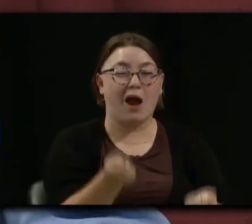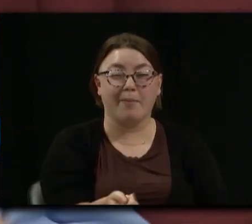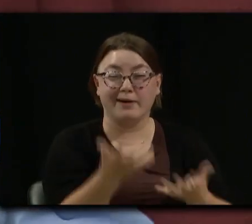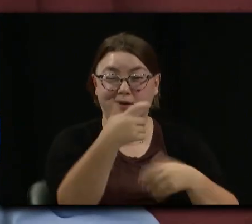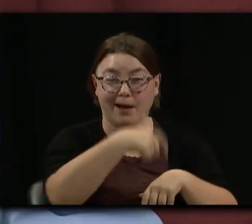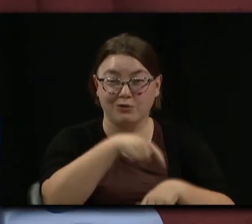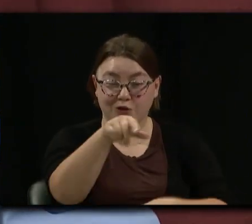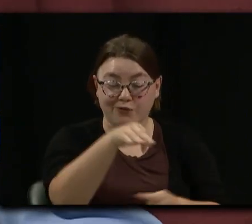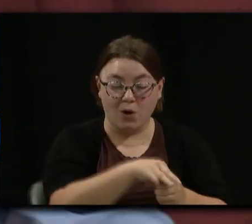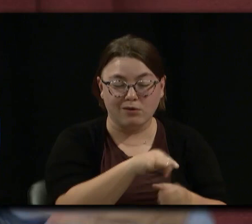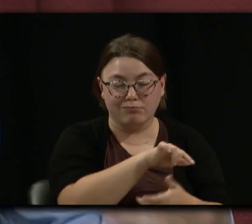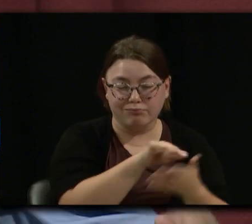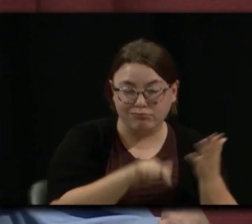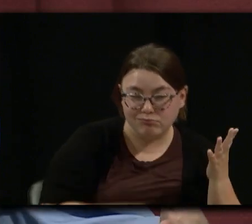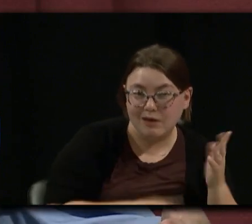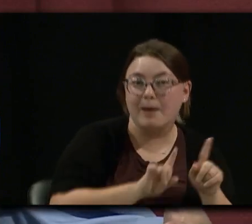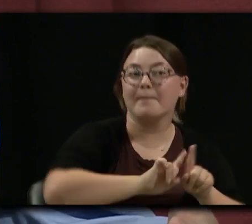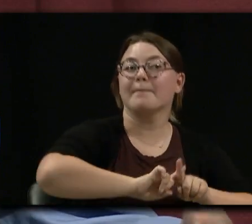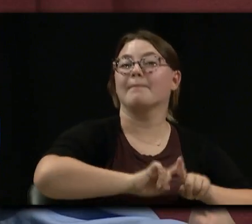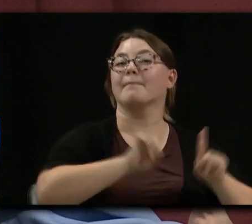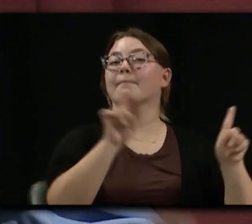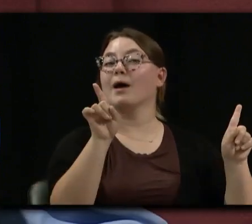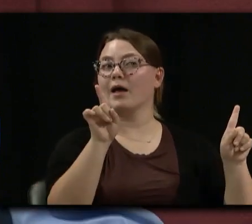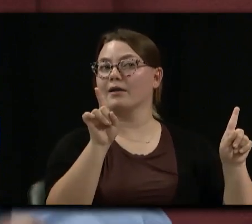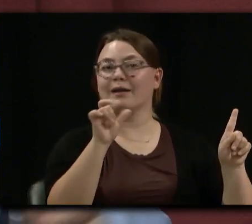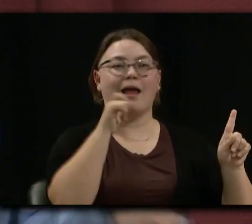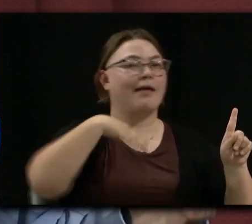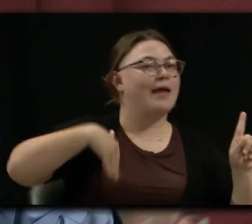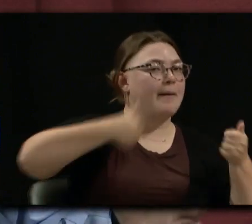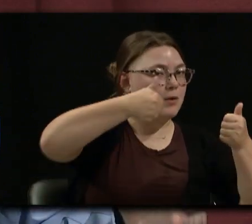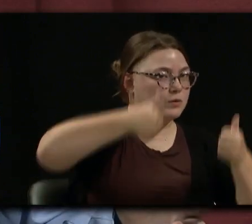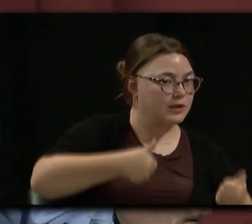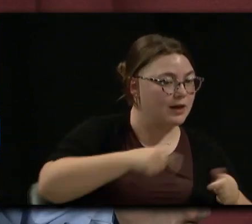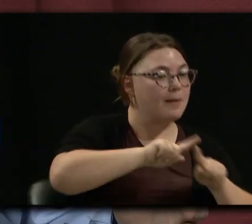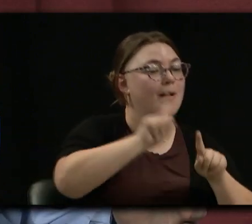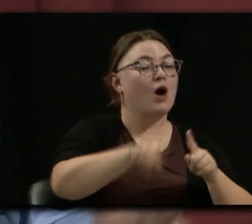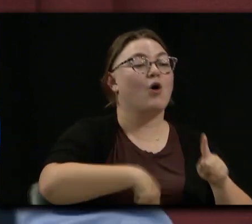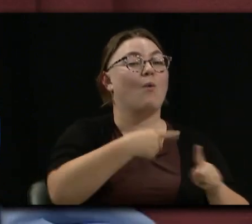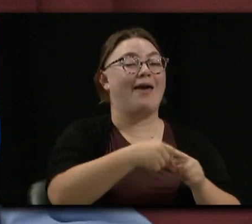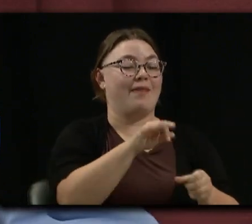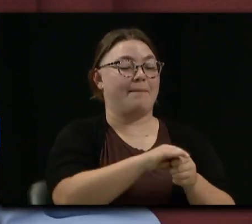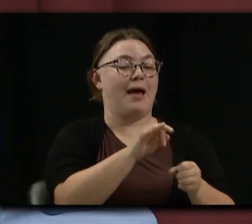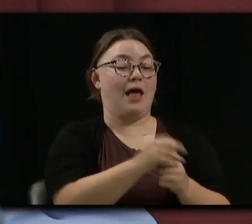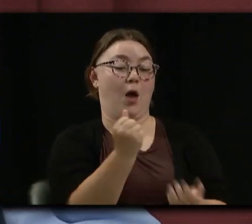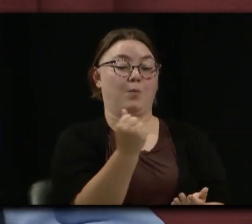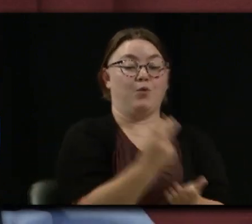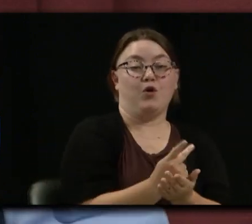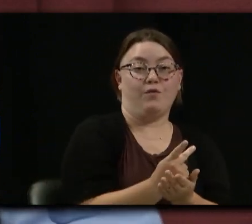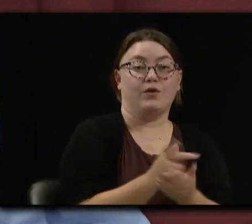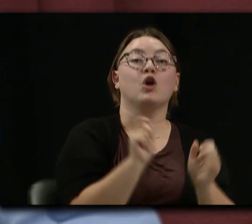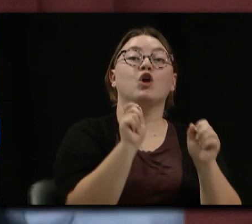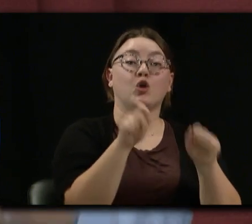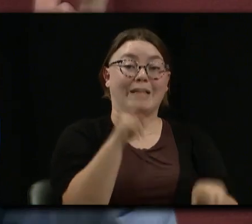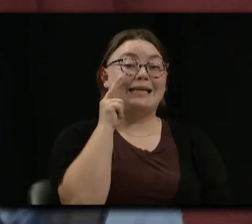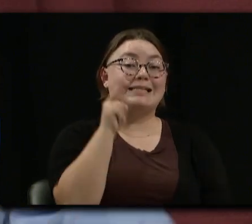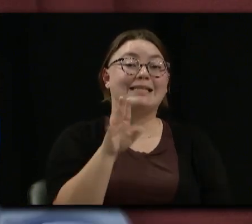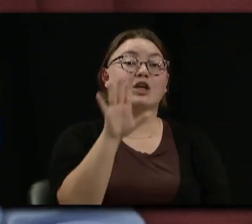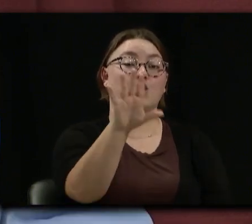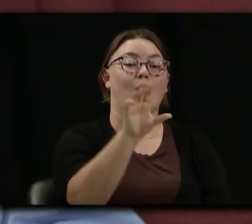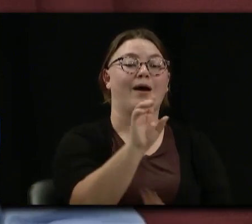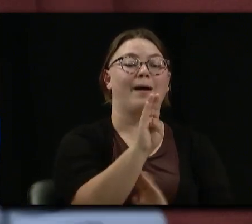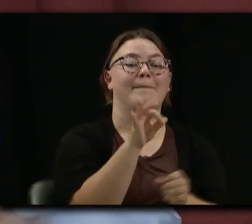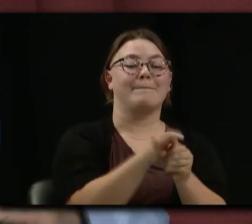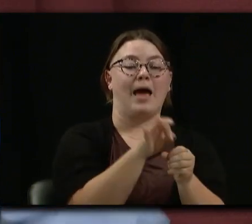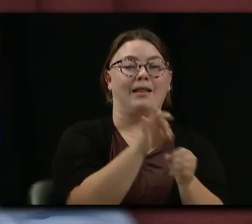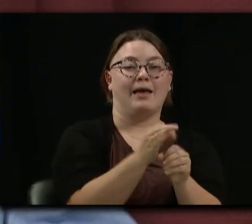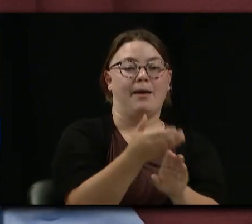time frame, you can go over once, we don't have it today, but once the ballot has been approved, you'll be able to go and see your sample ballot well before you